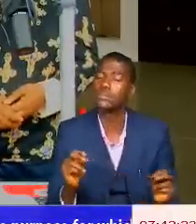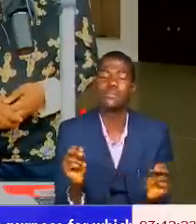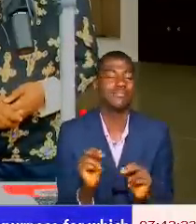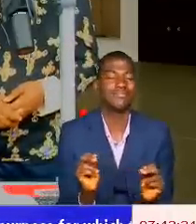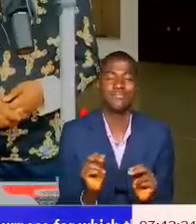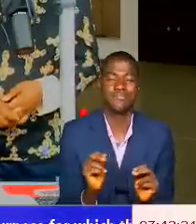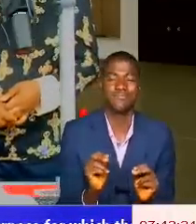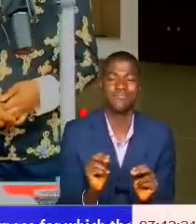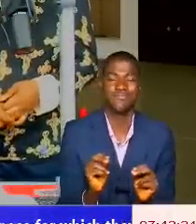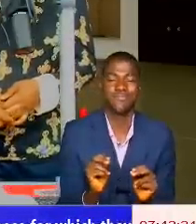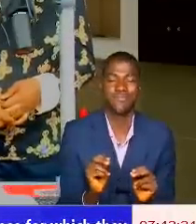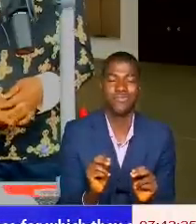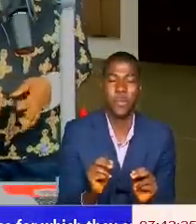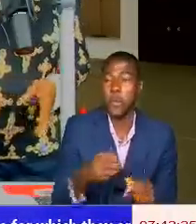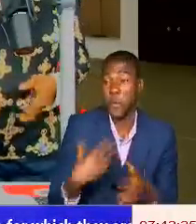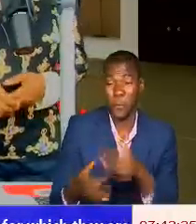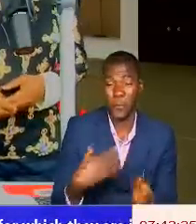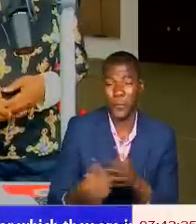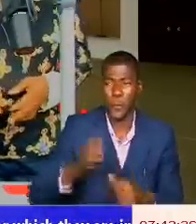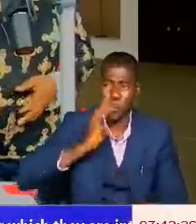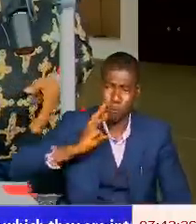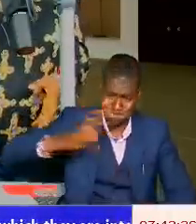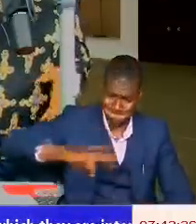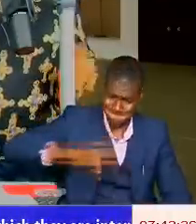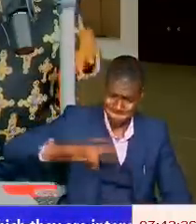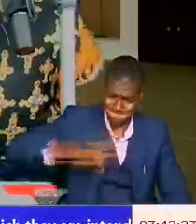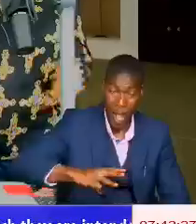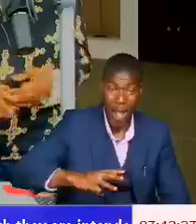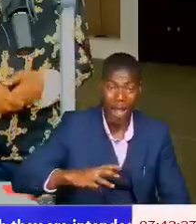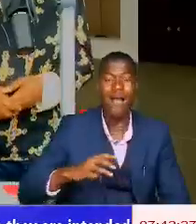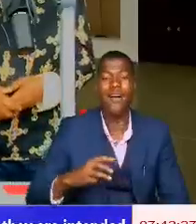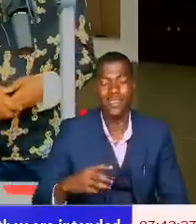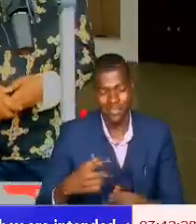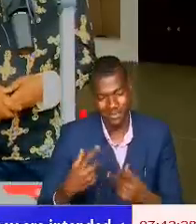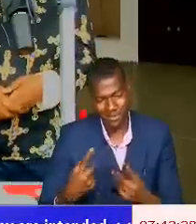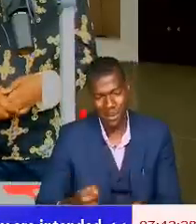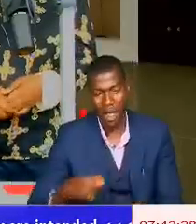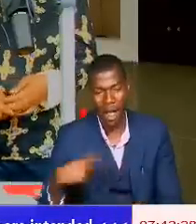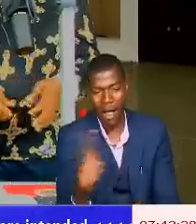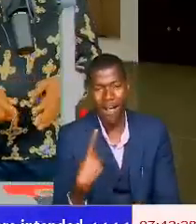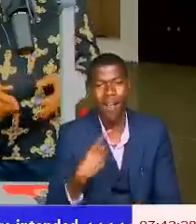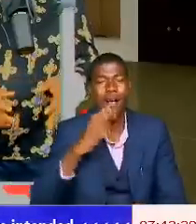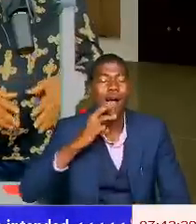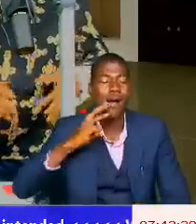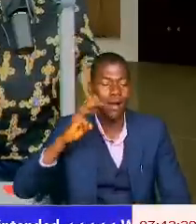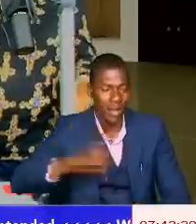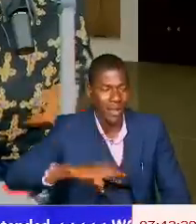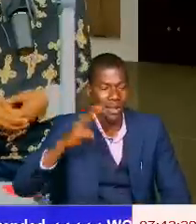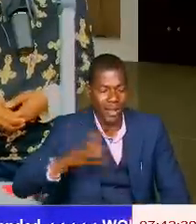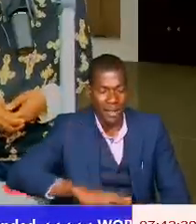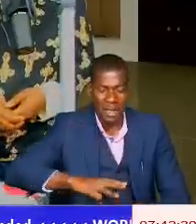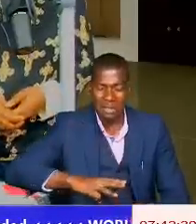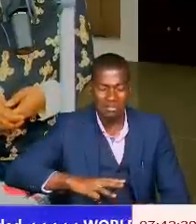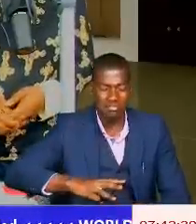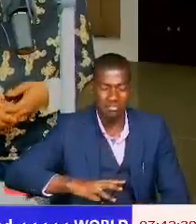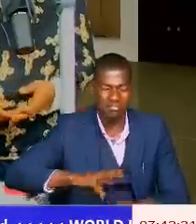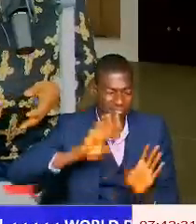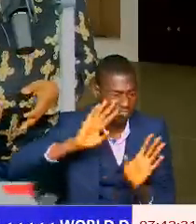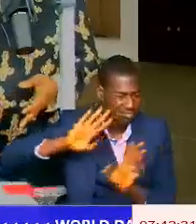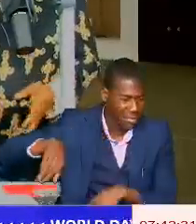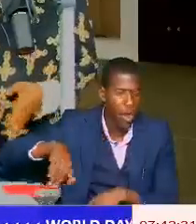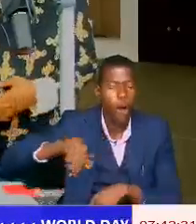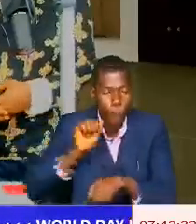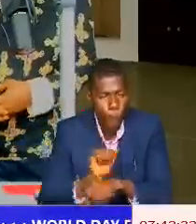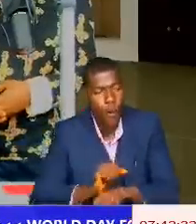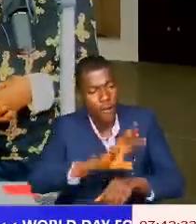pass. Person talk say in travel where snow they fall, where be say they talk say snow they make place cold. When me